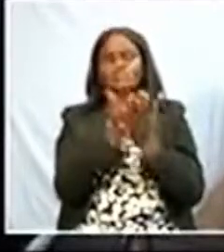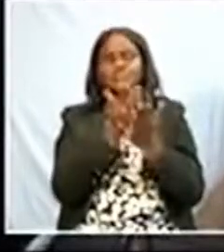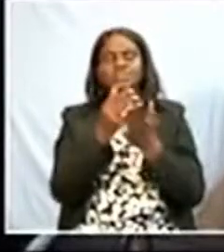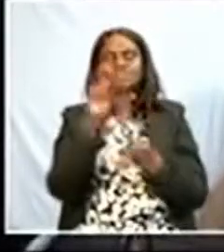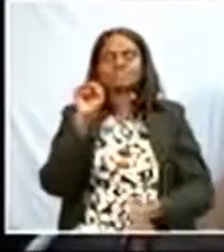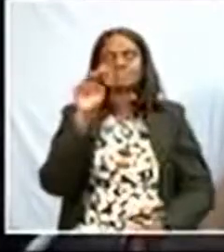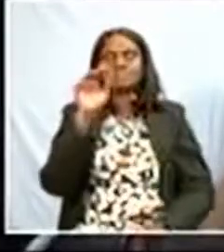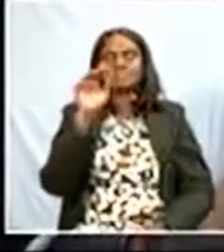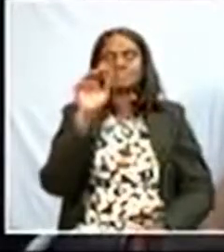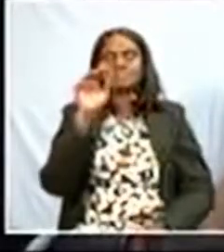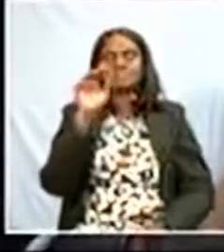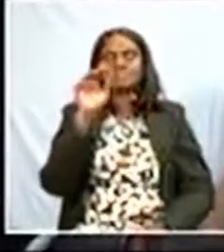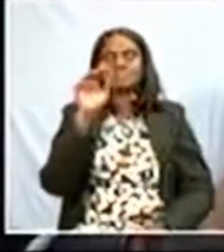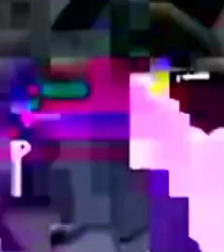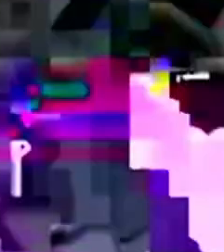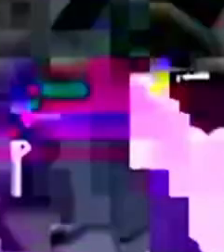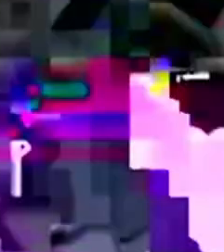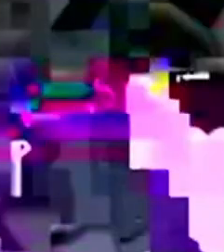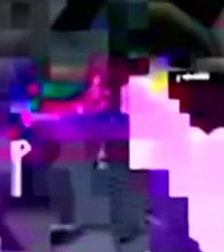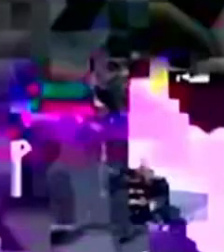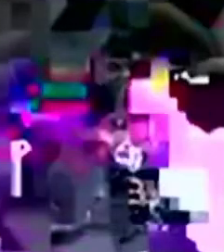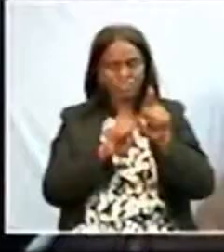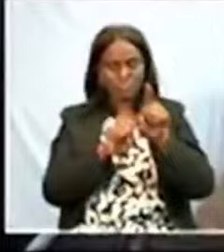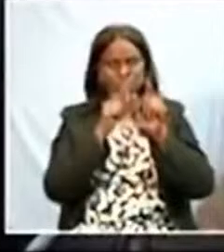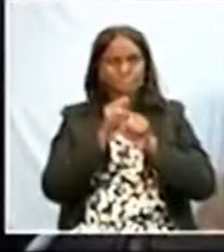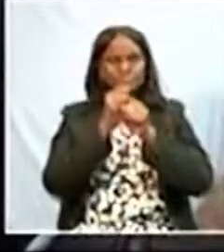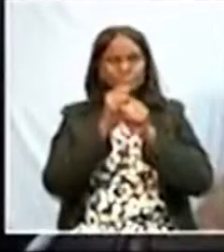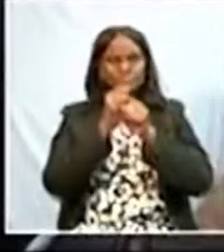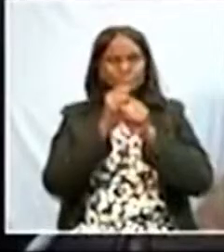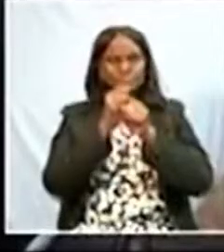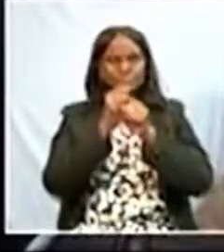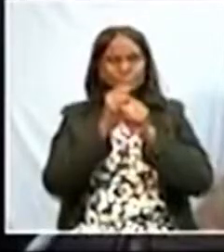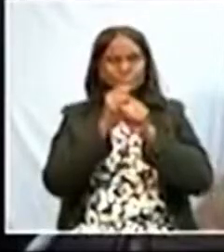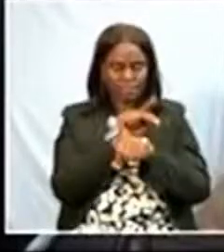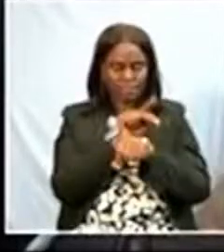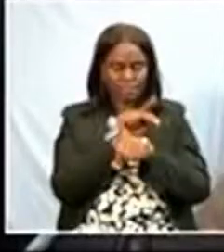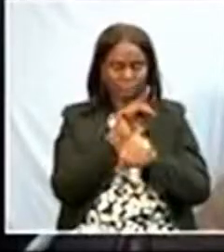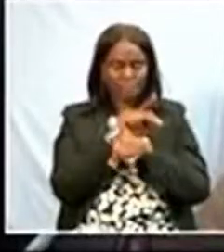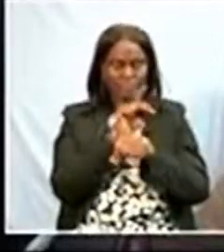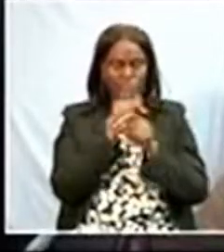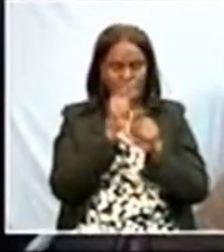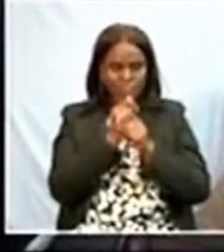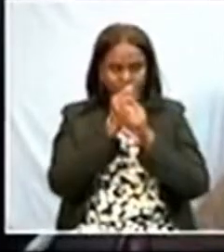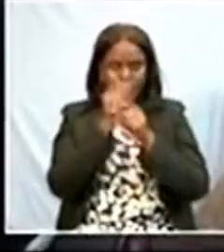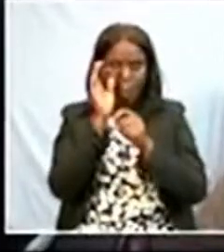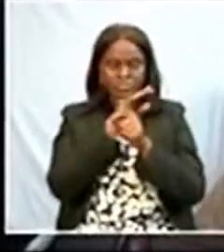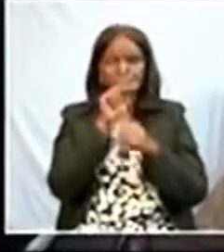Market. Masuzio Market. And is awarded the project. Is awarded.